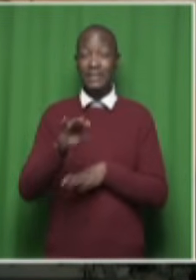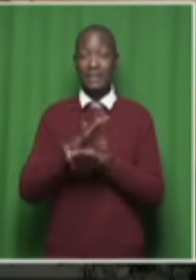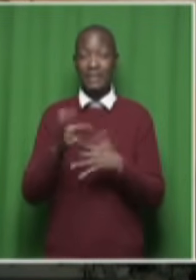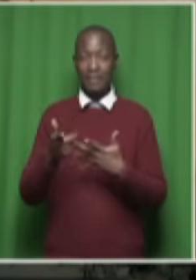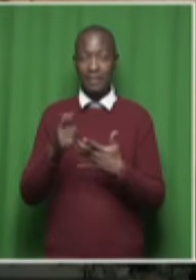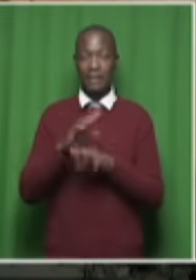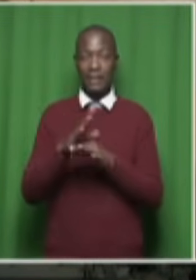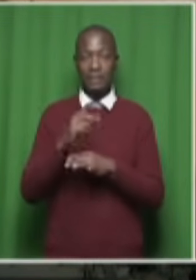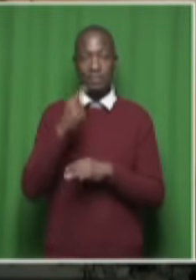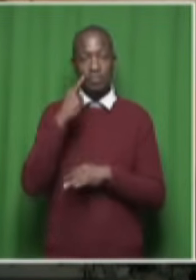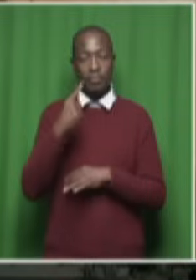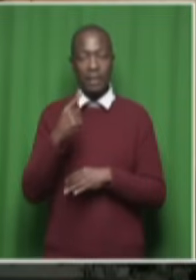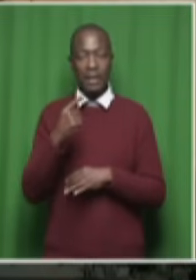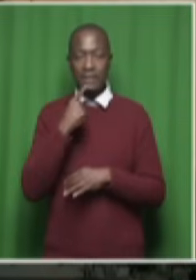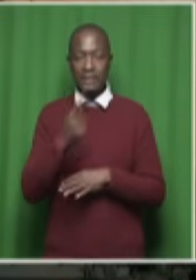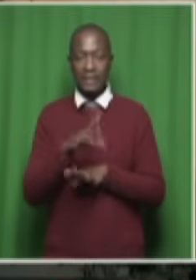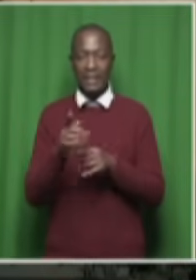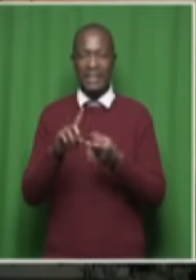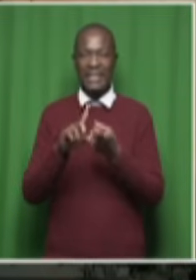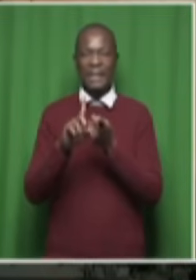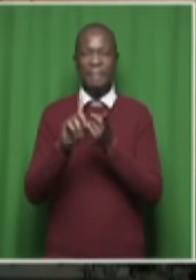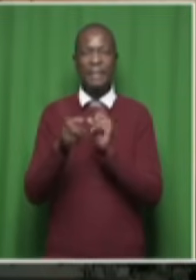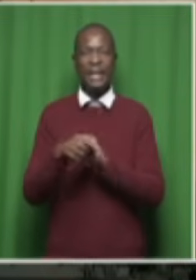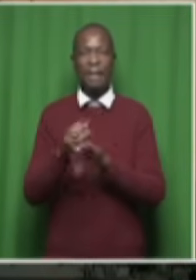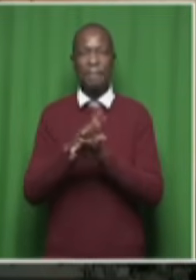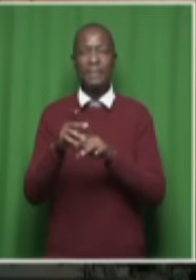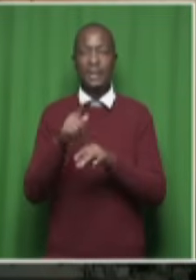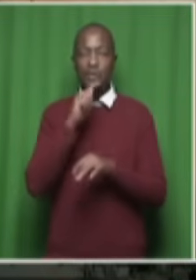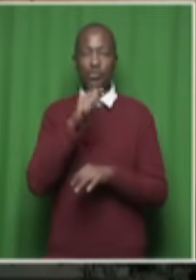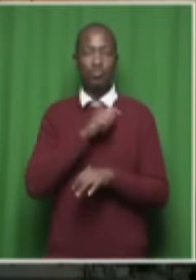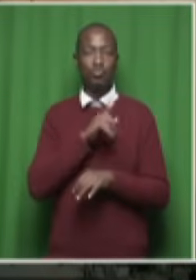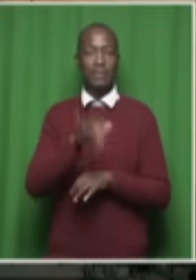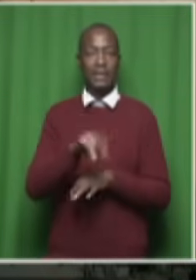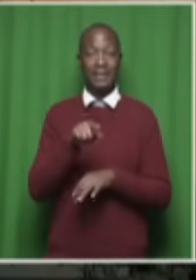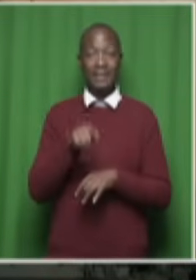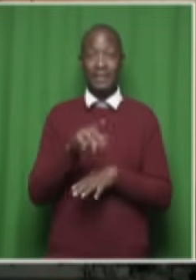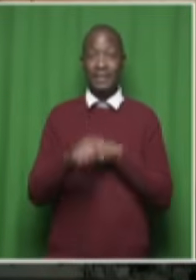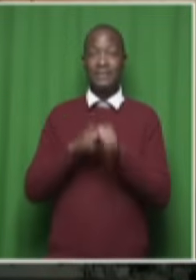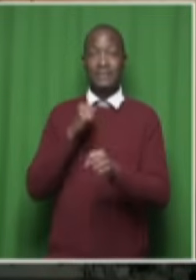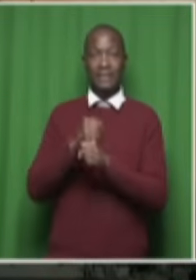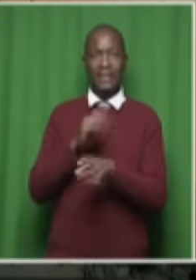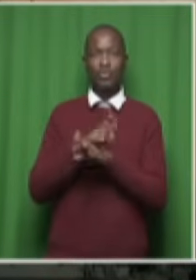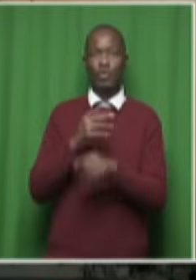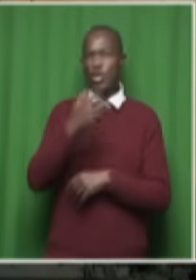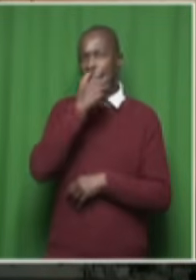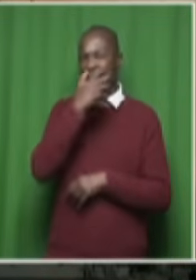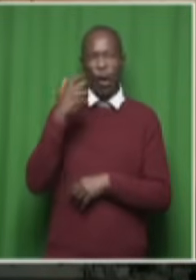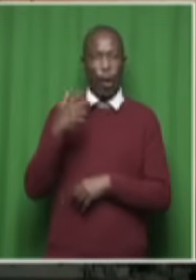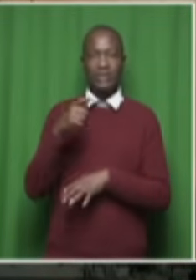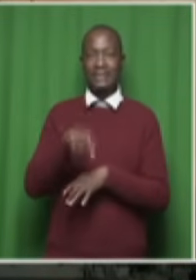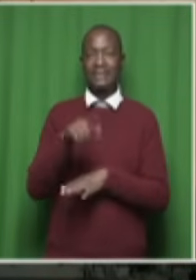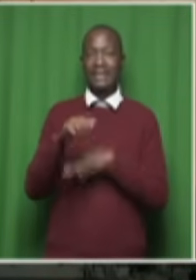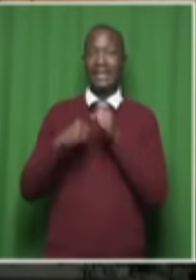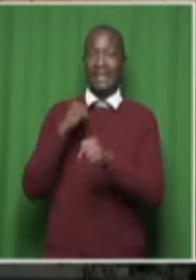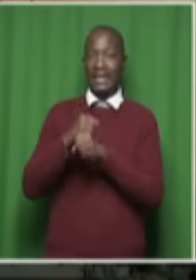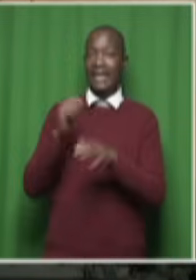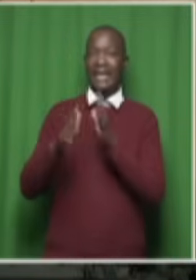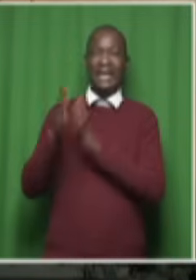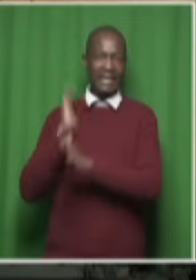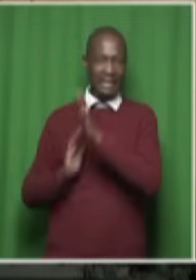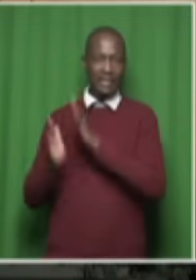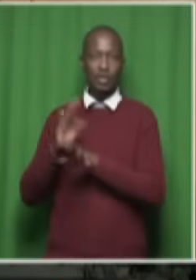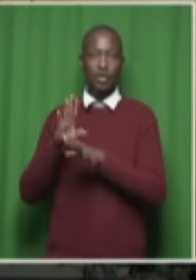were predictions, and then, of course, they've become quite true that this is going to be the hottest year in history or